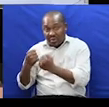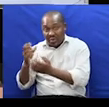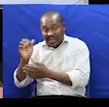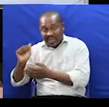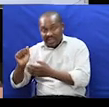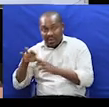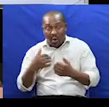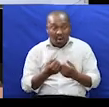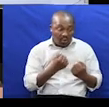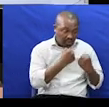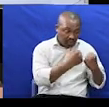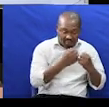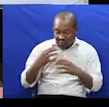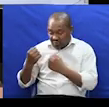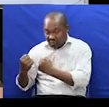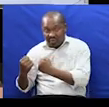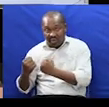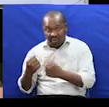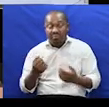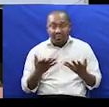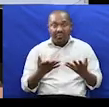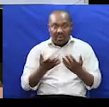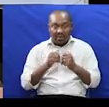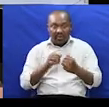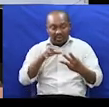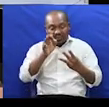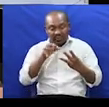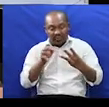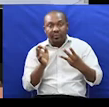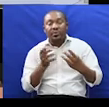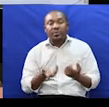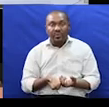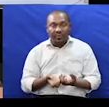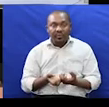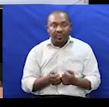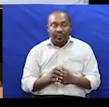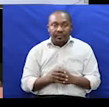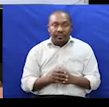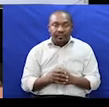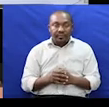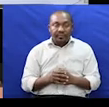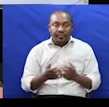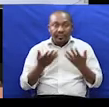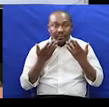is the choice of indicator you must use during titration process. Now we have